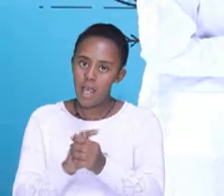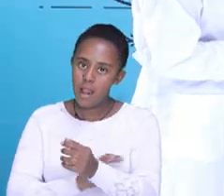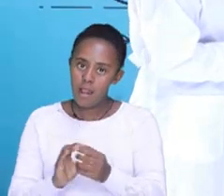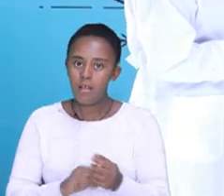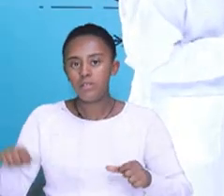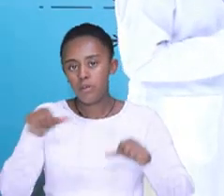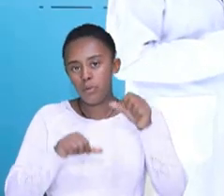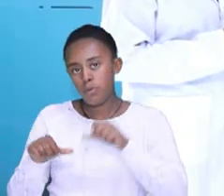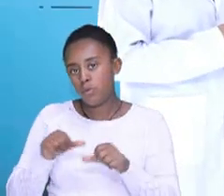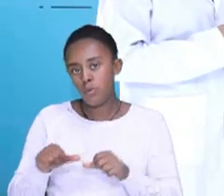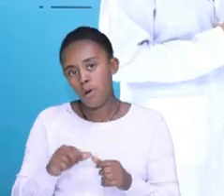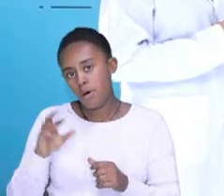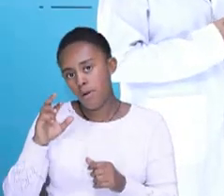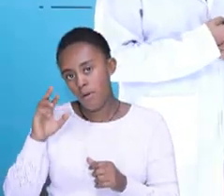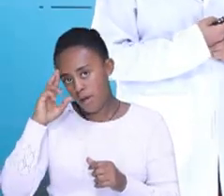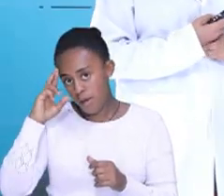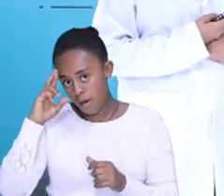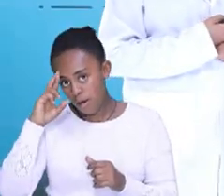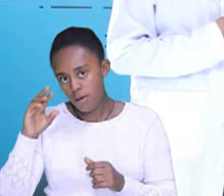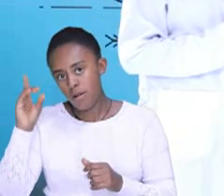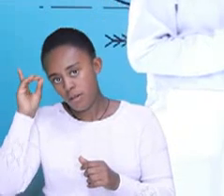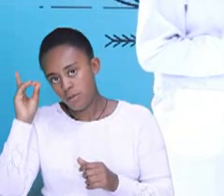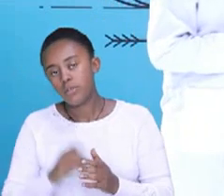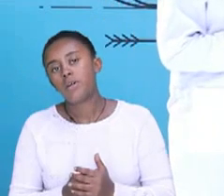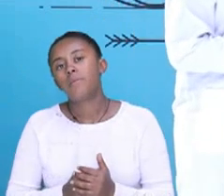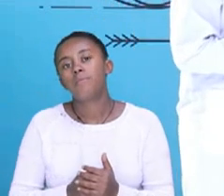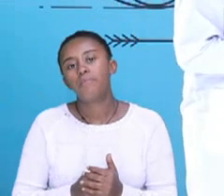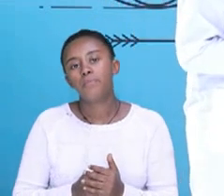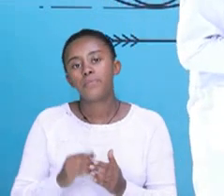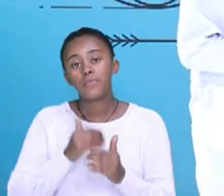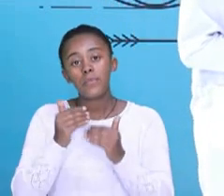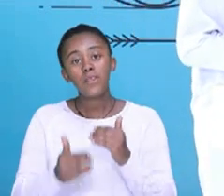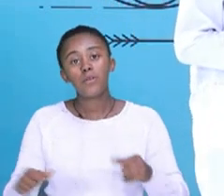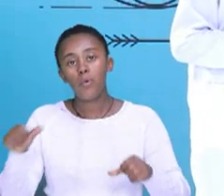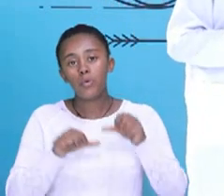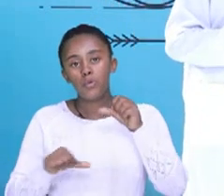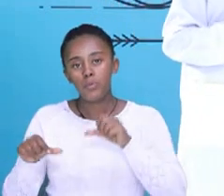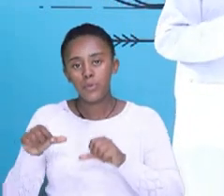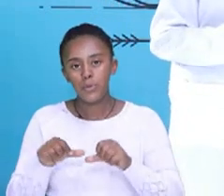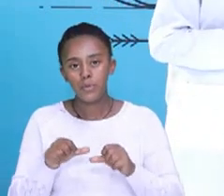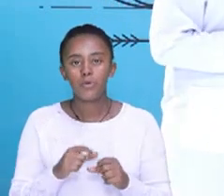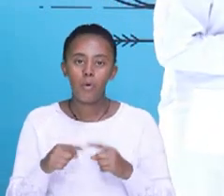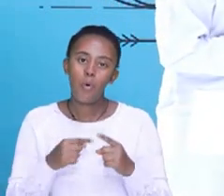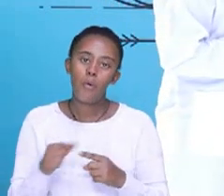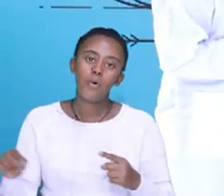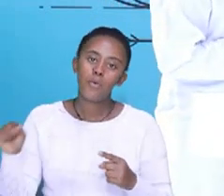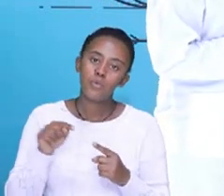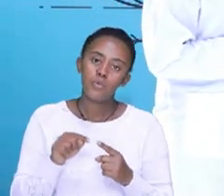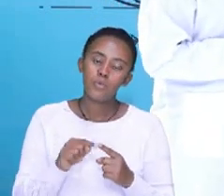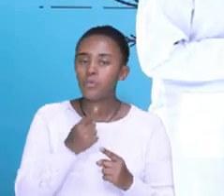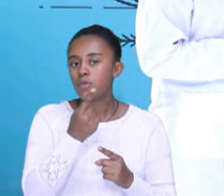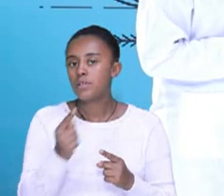the contribution by René Dutrochet. The next contribution goes to